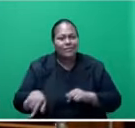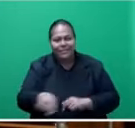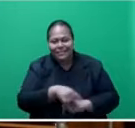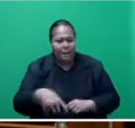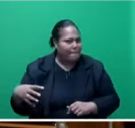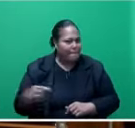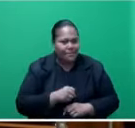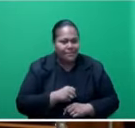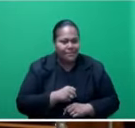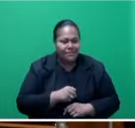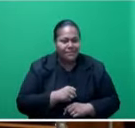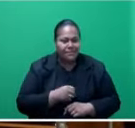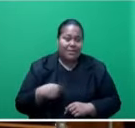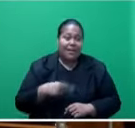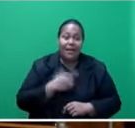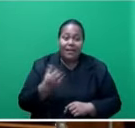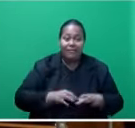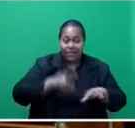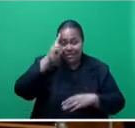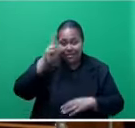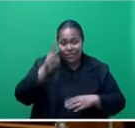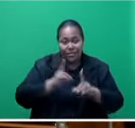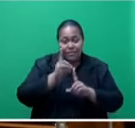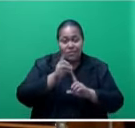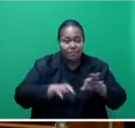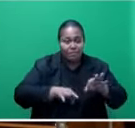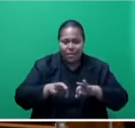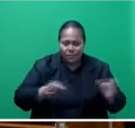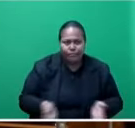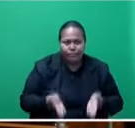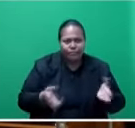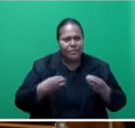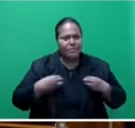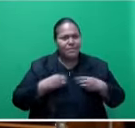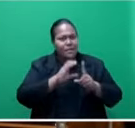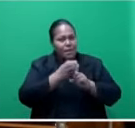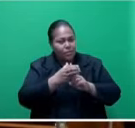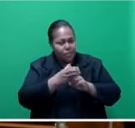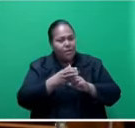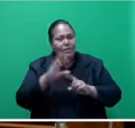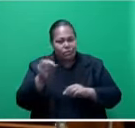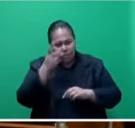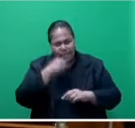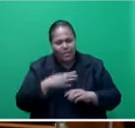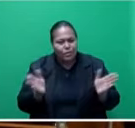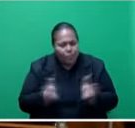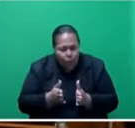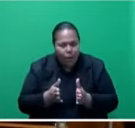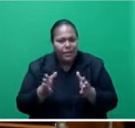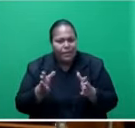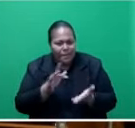actually clearly spelled out in our National Development Plan to promote entrepreneurial culture through sustainable micro and small